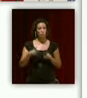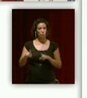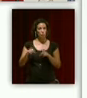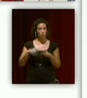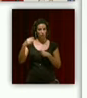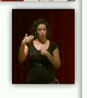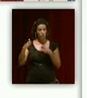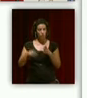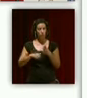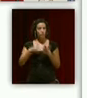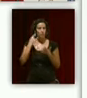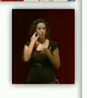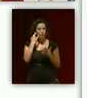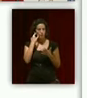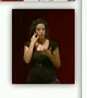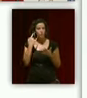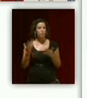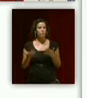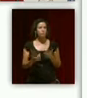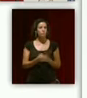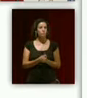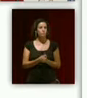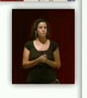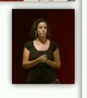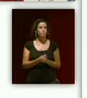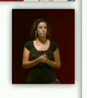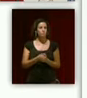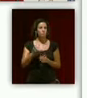player, a multimedia disc,